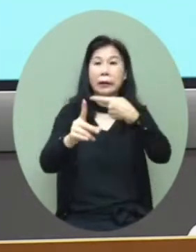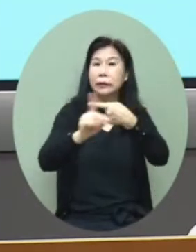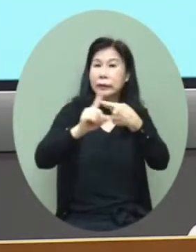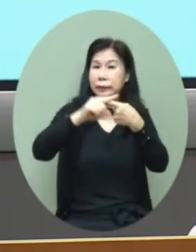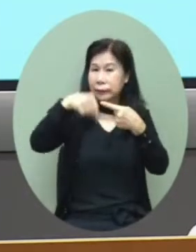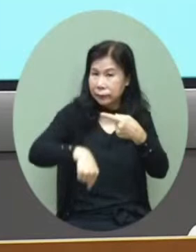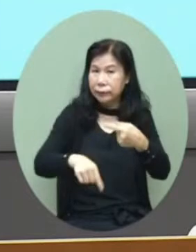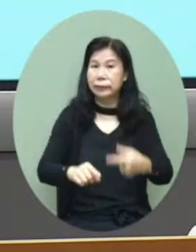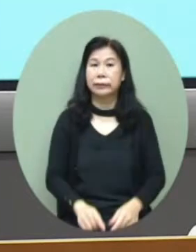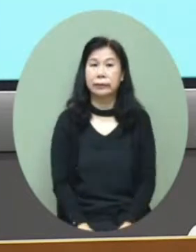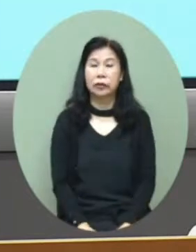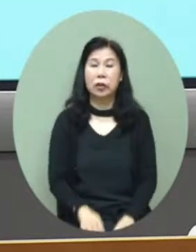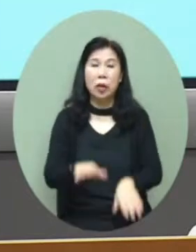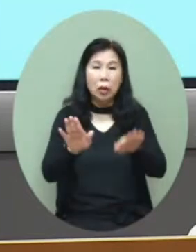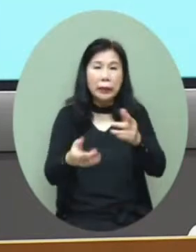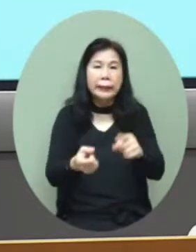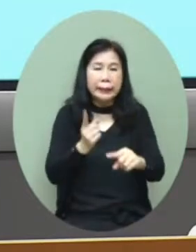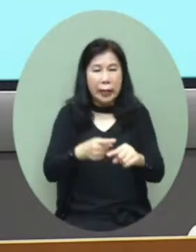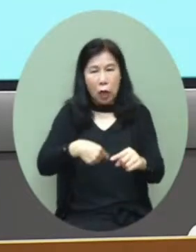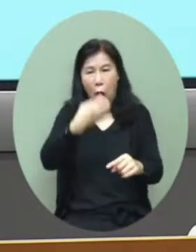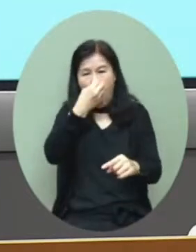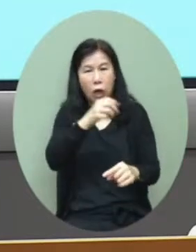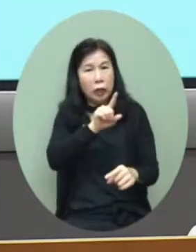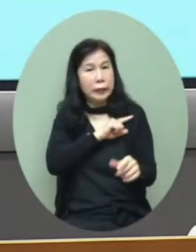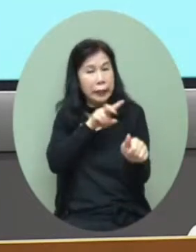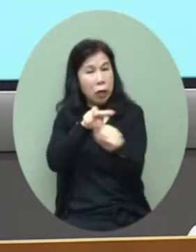As I've explained, that the